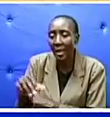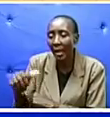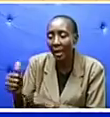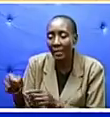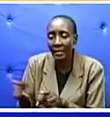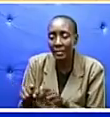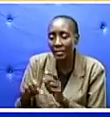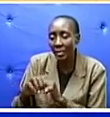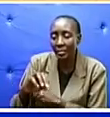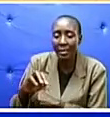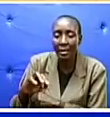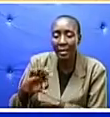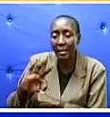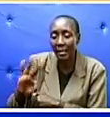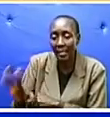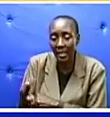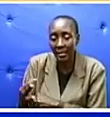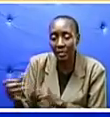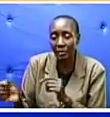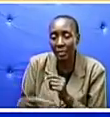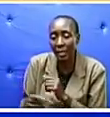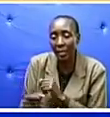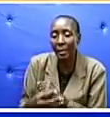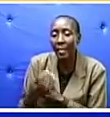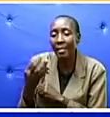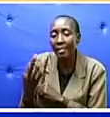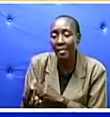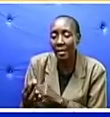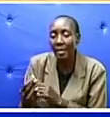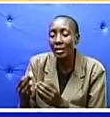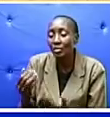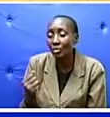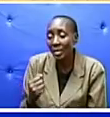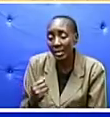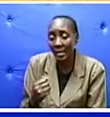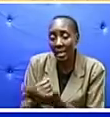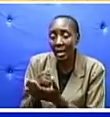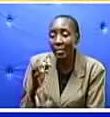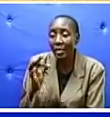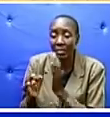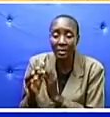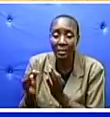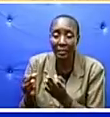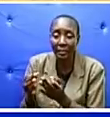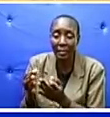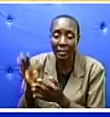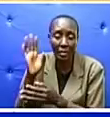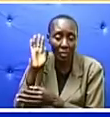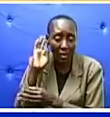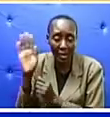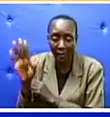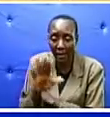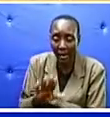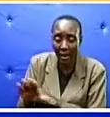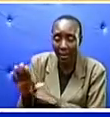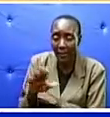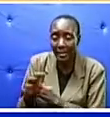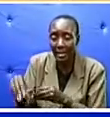3,004 for 4 months. Mm-hmm. So it really helped them. If we get, as she said, when you hear, like, there's this place that are giving